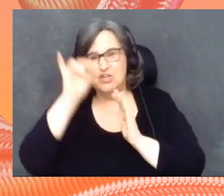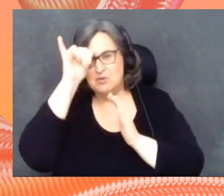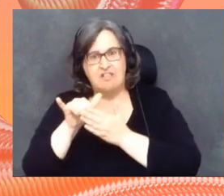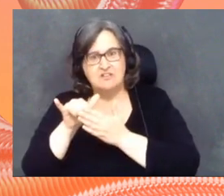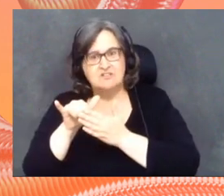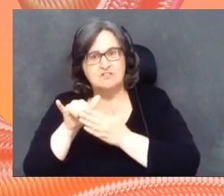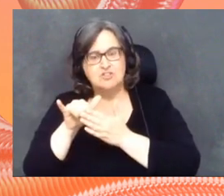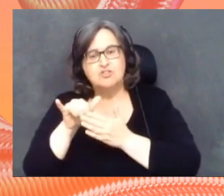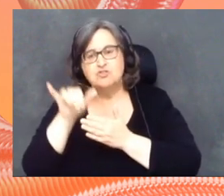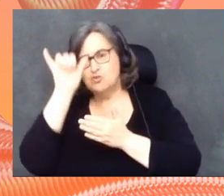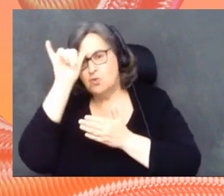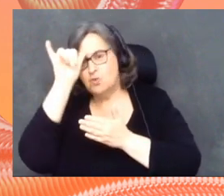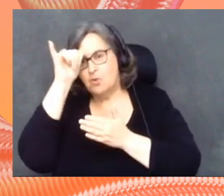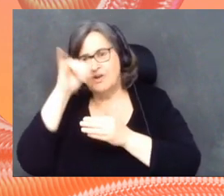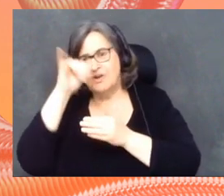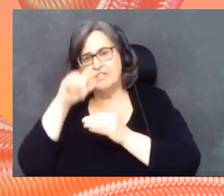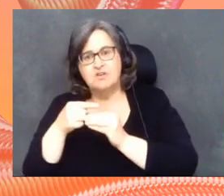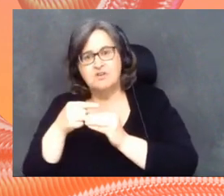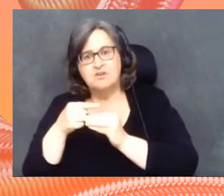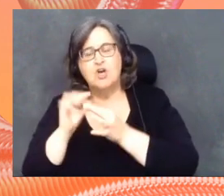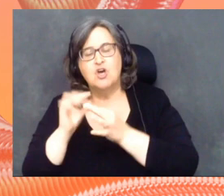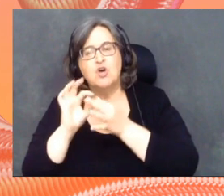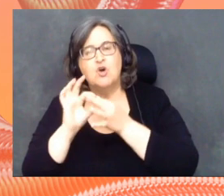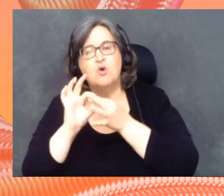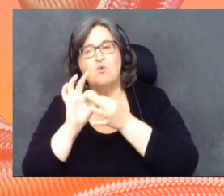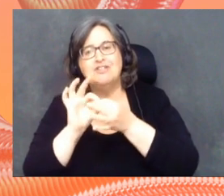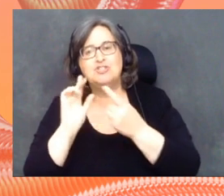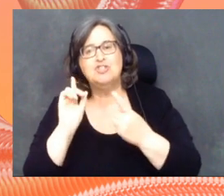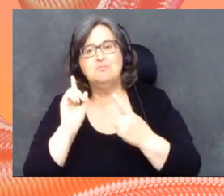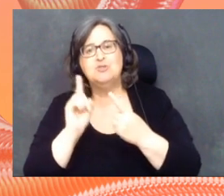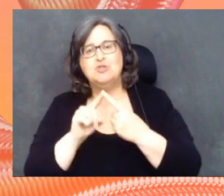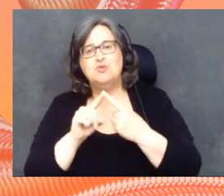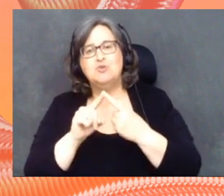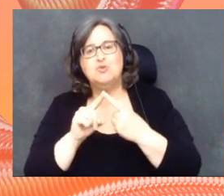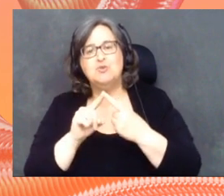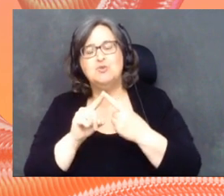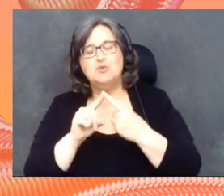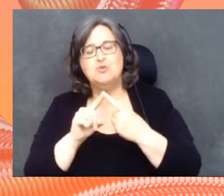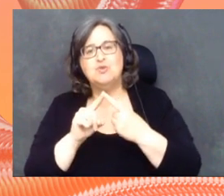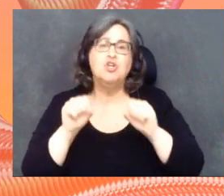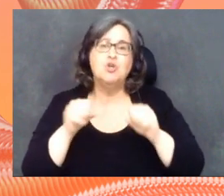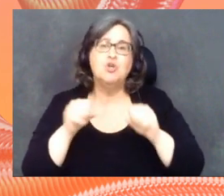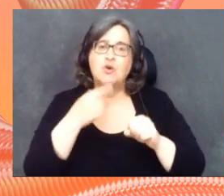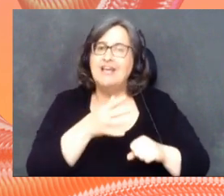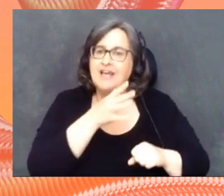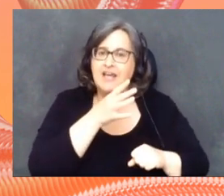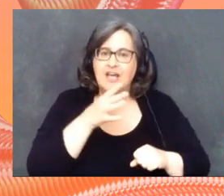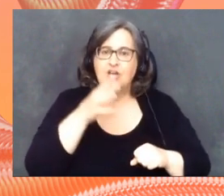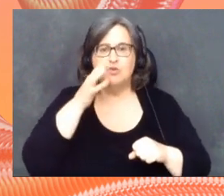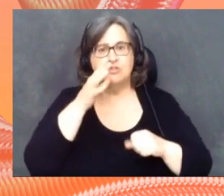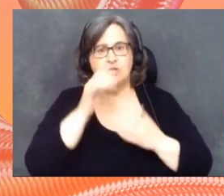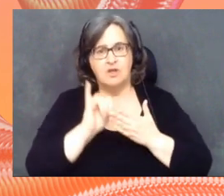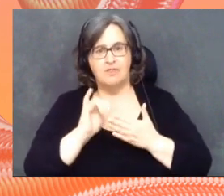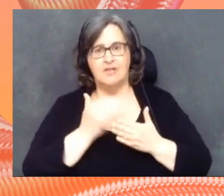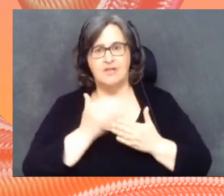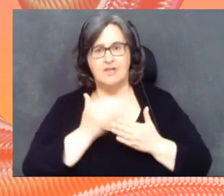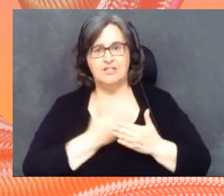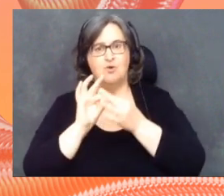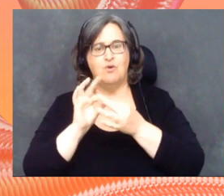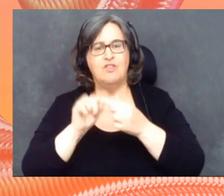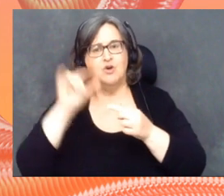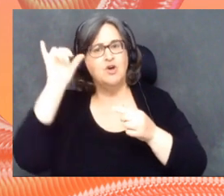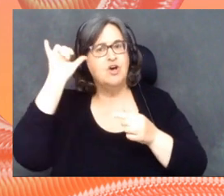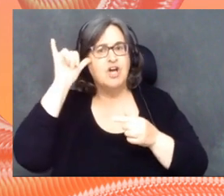all about, you know, our relationship to, we could say agriculture, that's our relationship to the cow and the